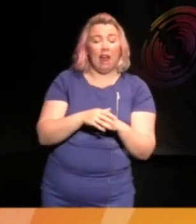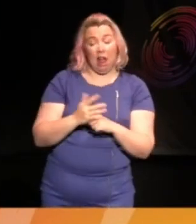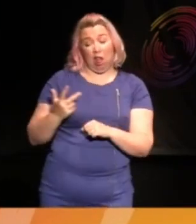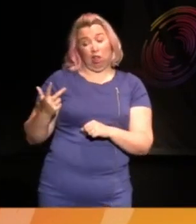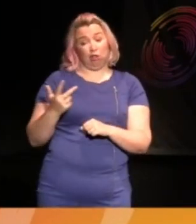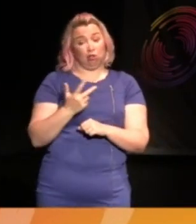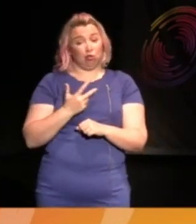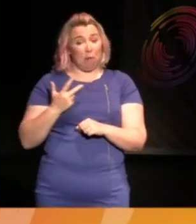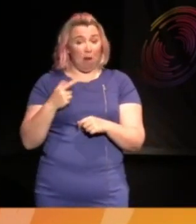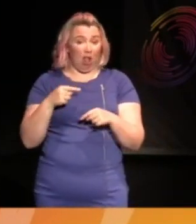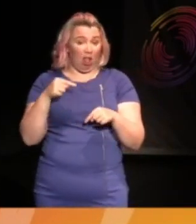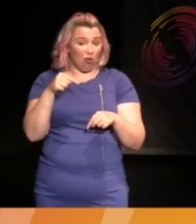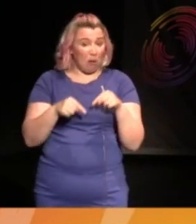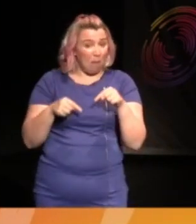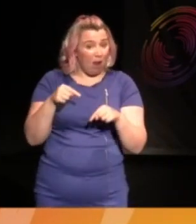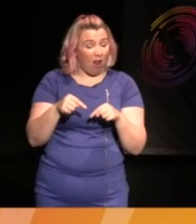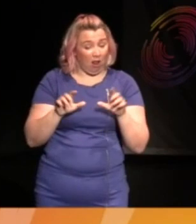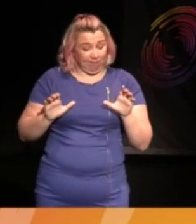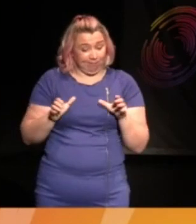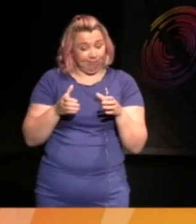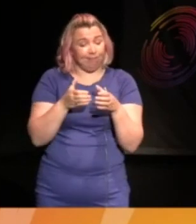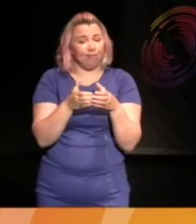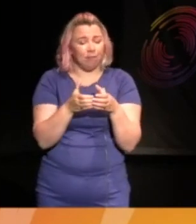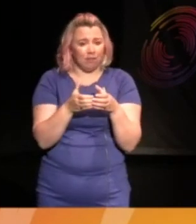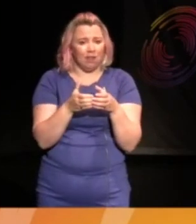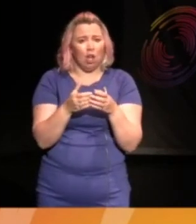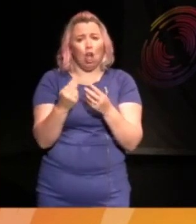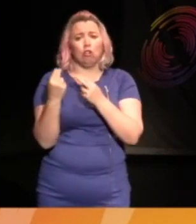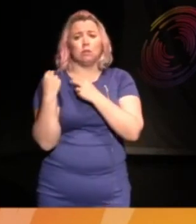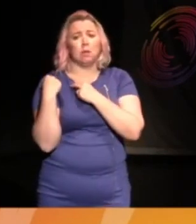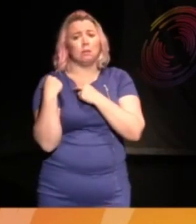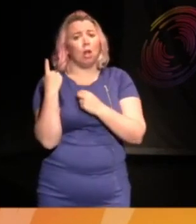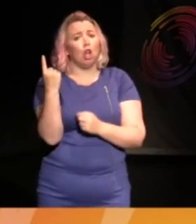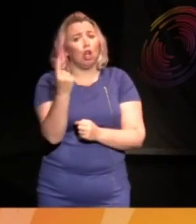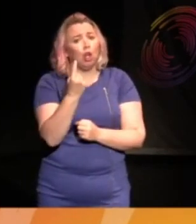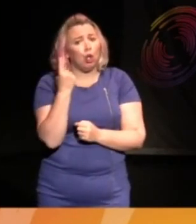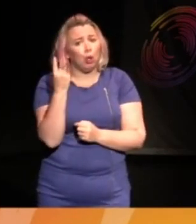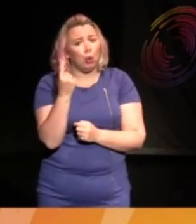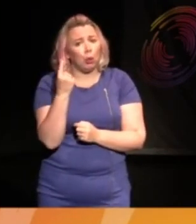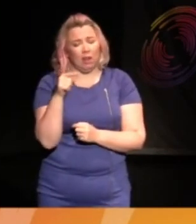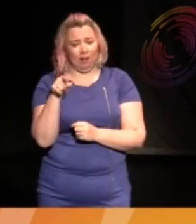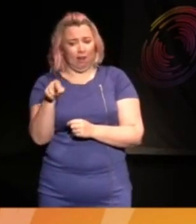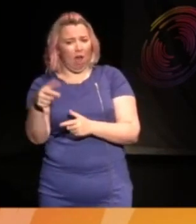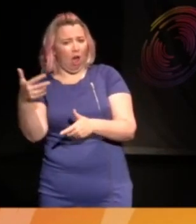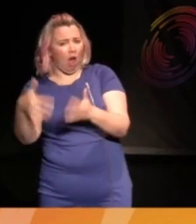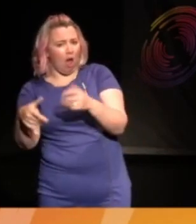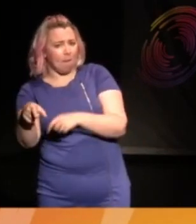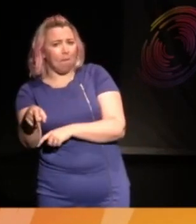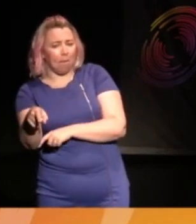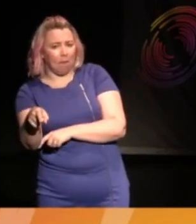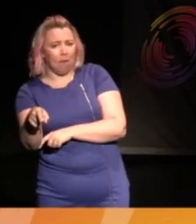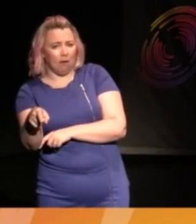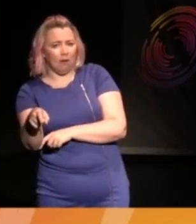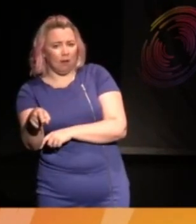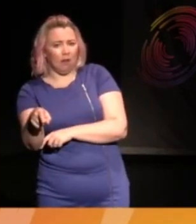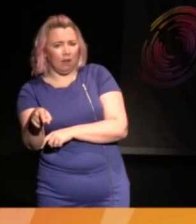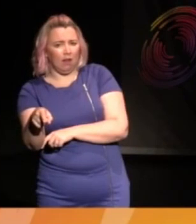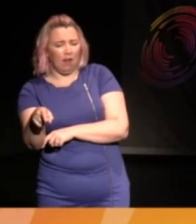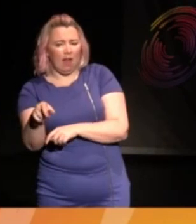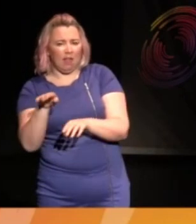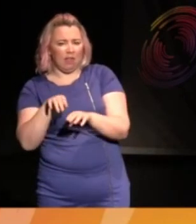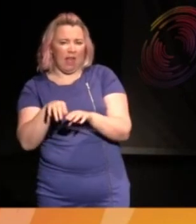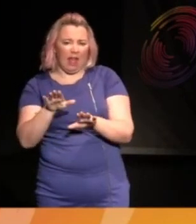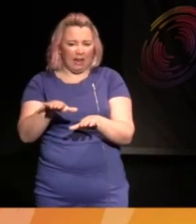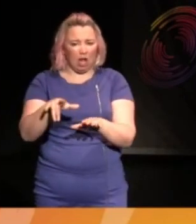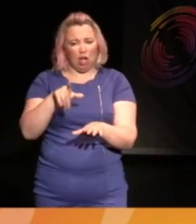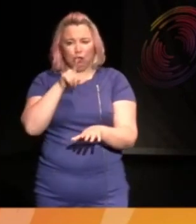that the onus often falls on the people that are being most harmed. It's like, oh no, just help yourself, make it better for yourself. It's